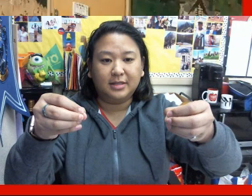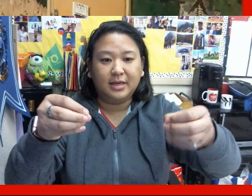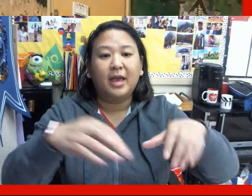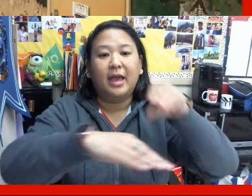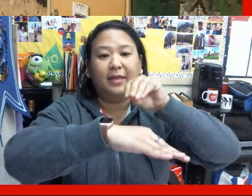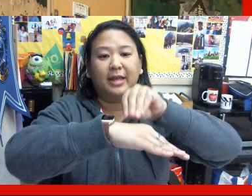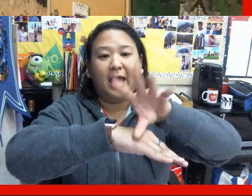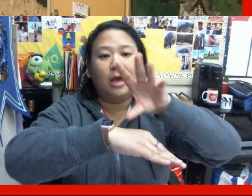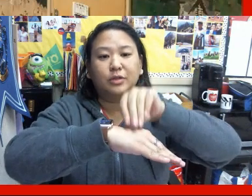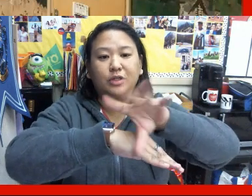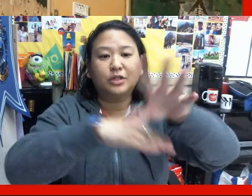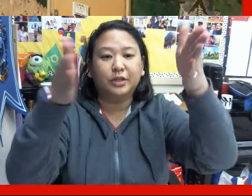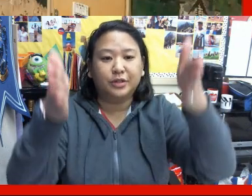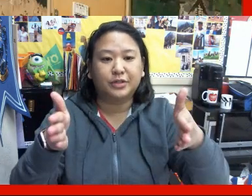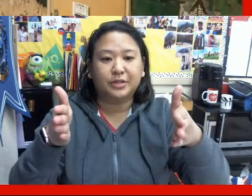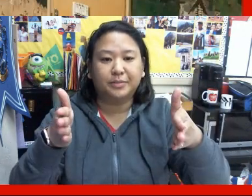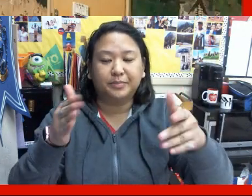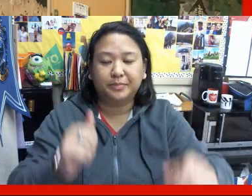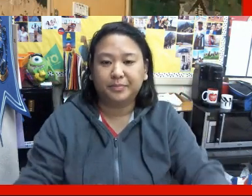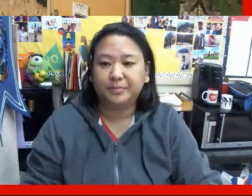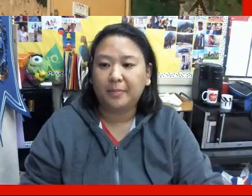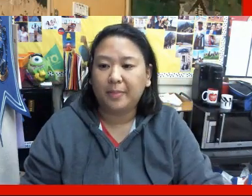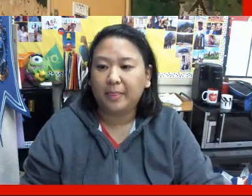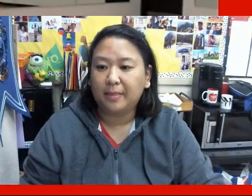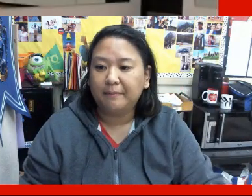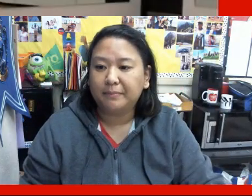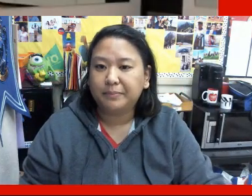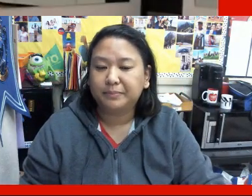office, and then counselors.